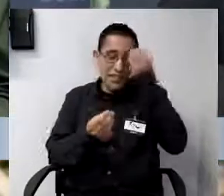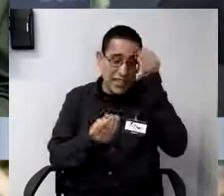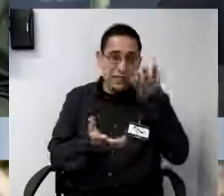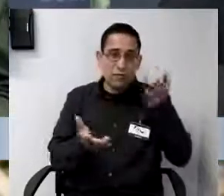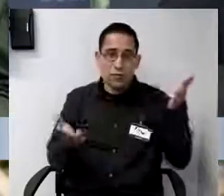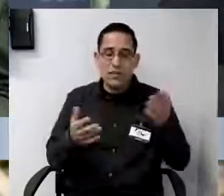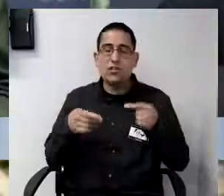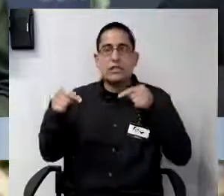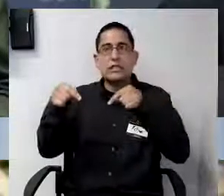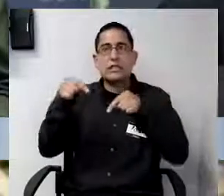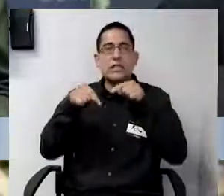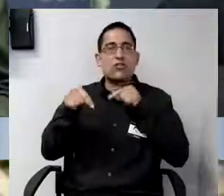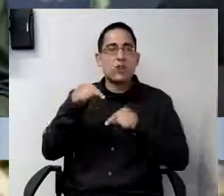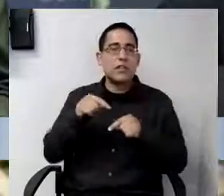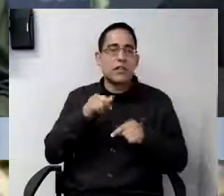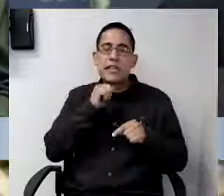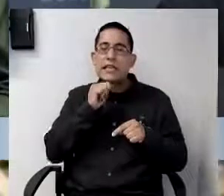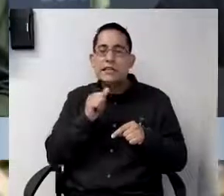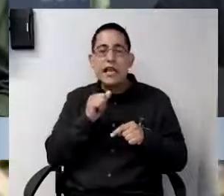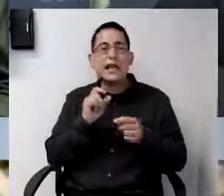on hospitalizations.